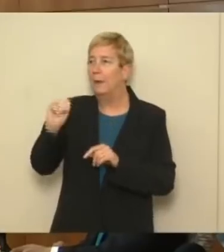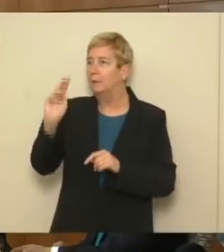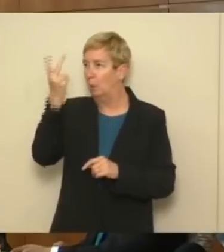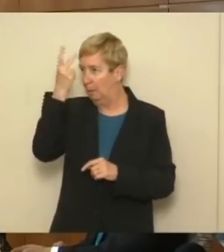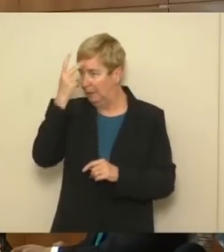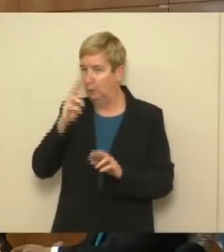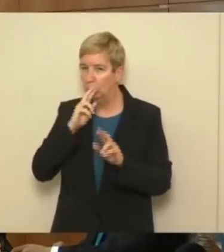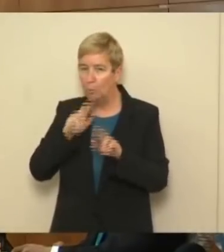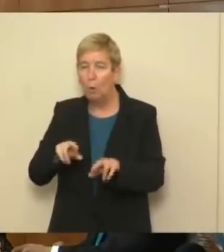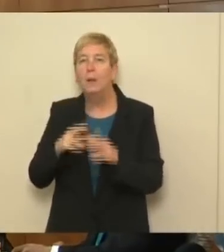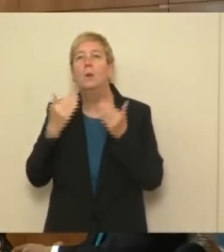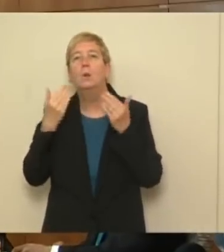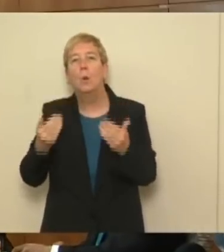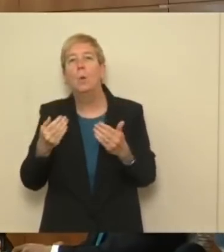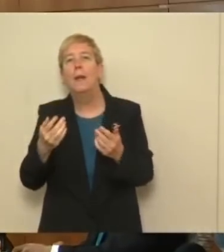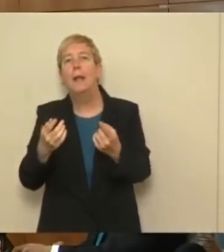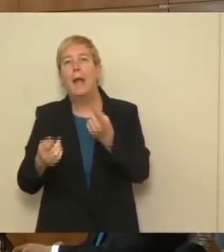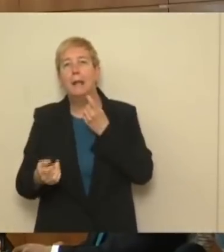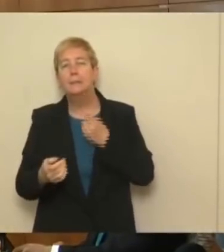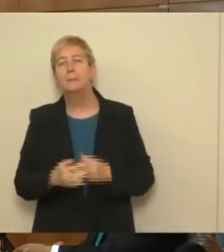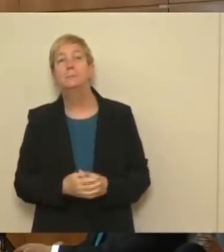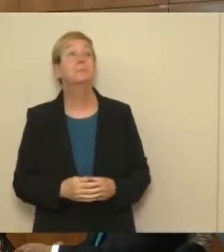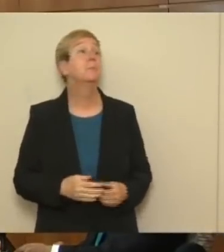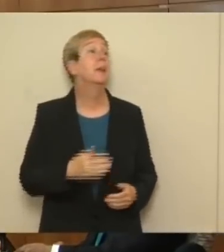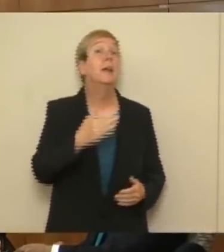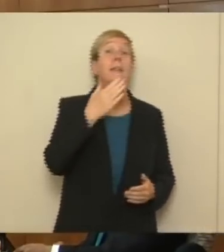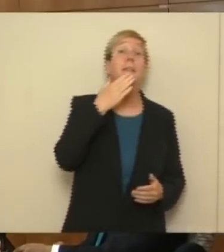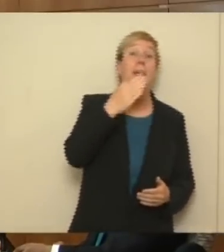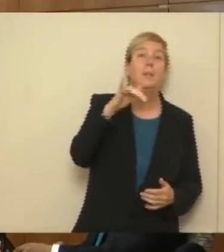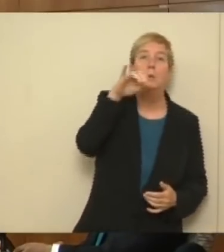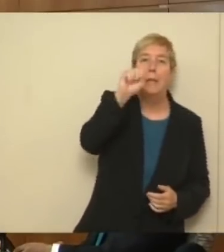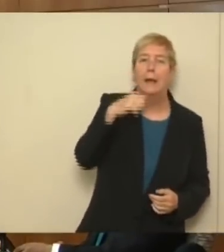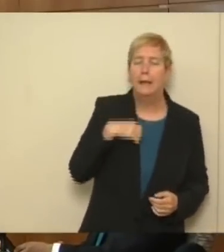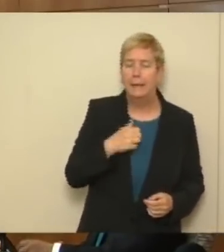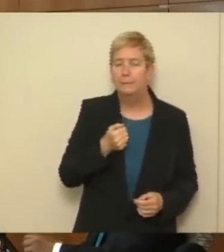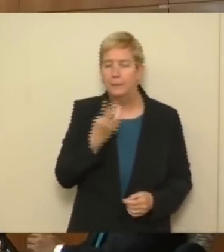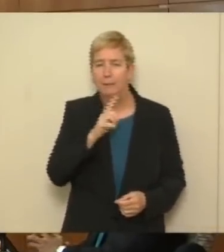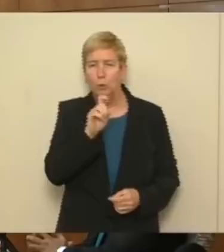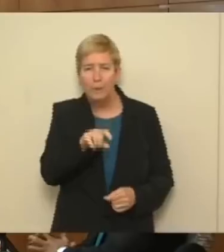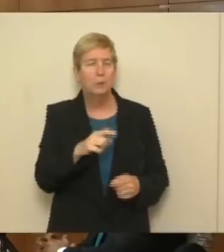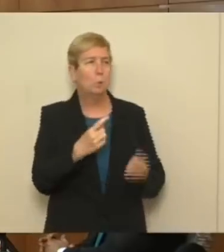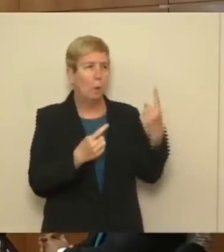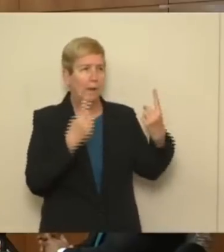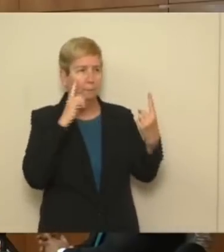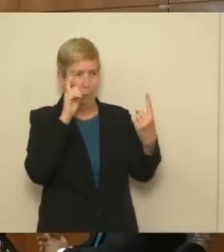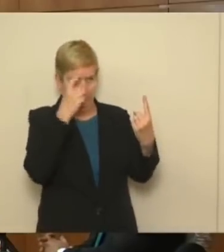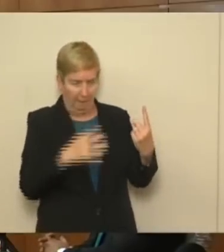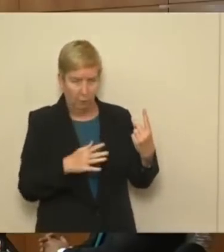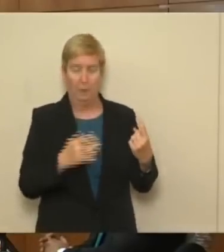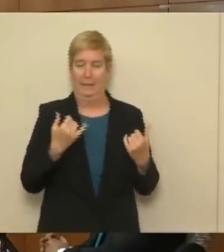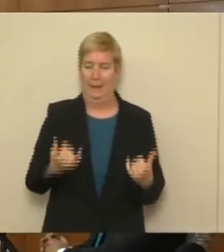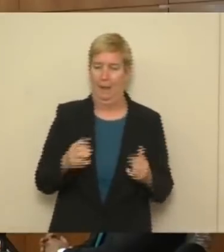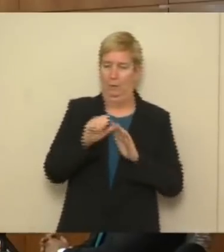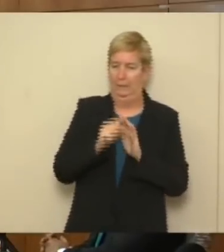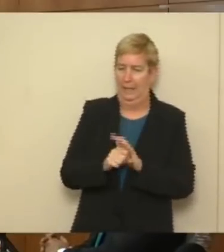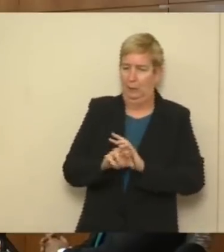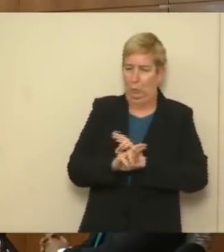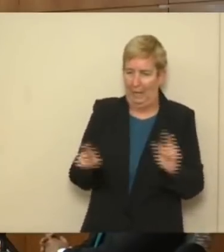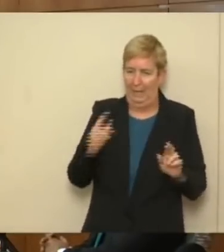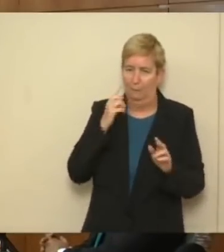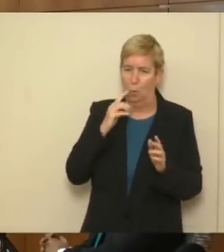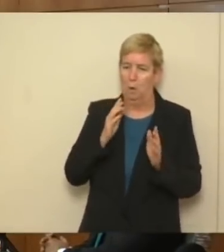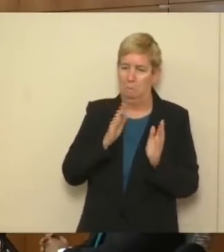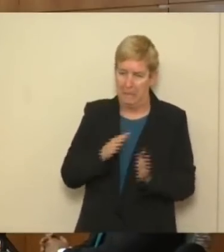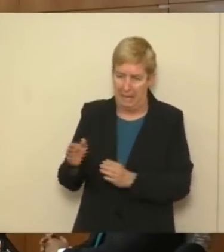unmuted. Go ahead and ask your question. Thank you. And yeah, I have a couple questions. One for the governor. As the state prepares a plan to reopen schools,